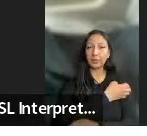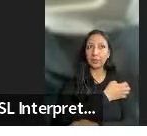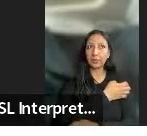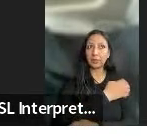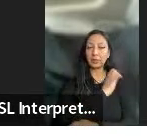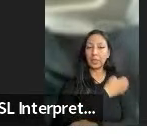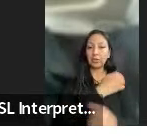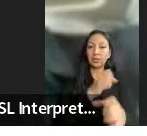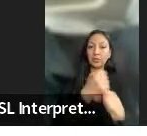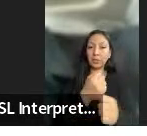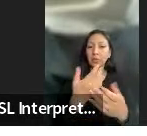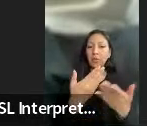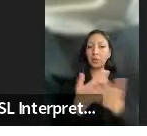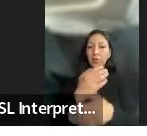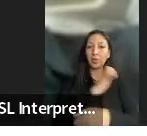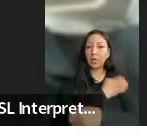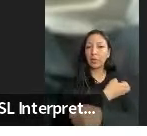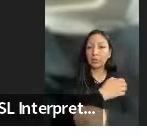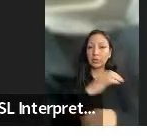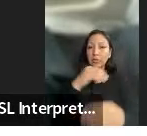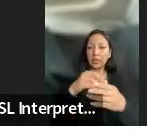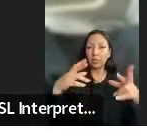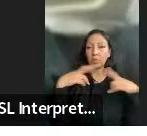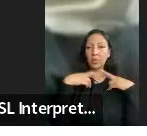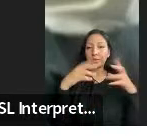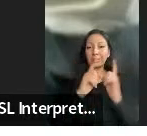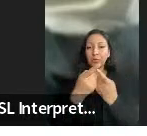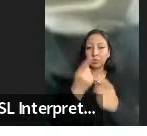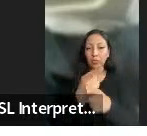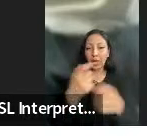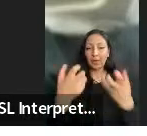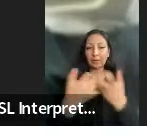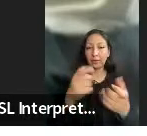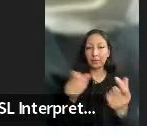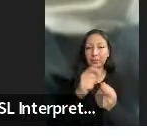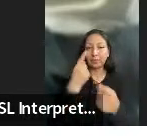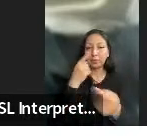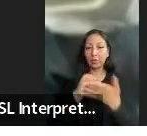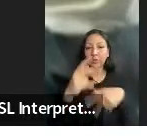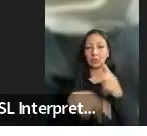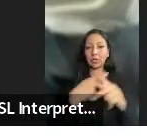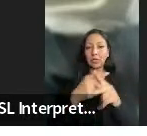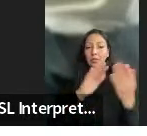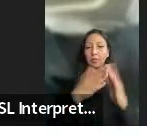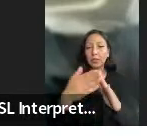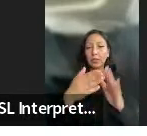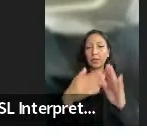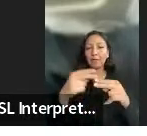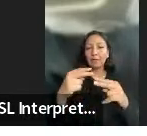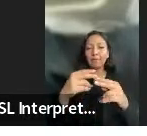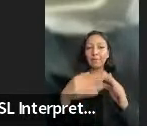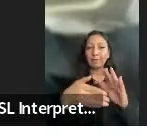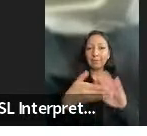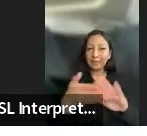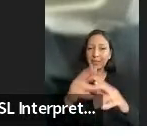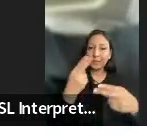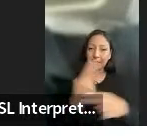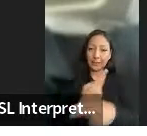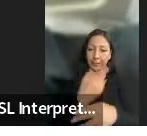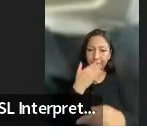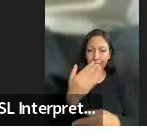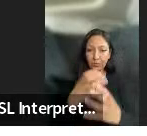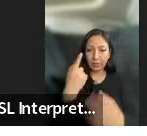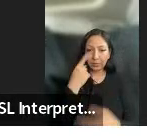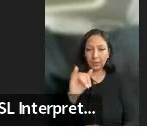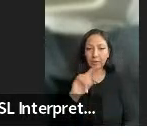renewable energy generation uses in residence districts is appropriate, particularly for those types of community facility uses. So thank you very much for the